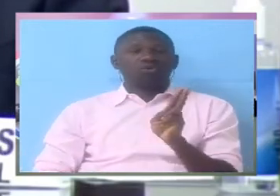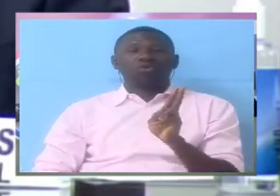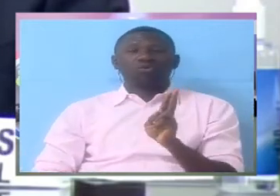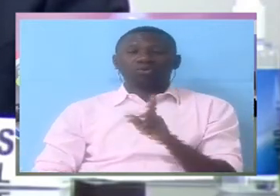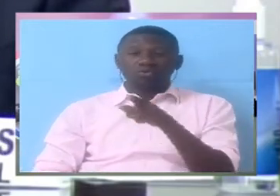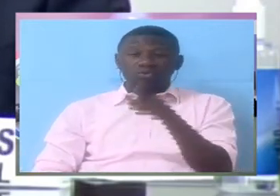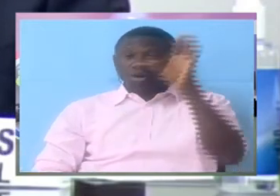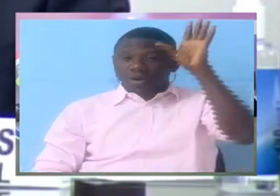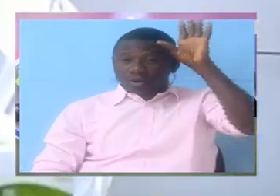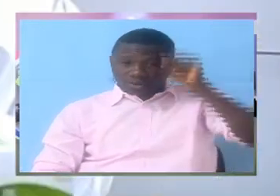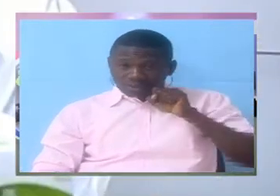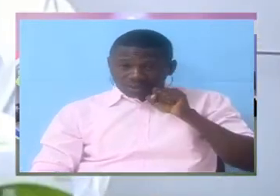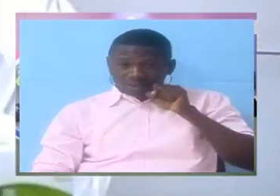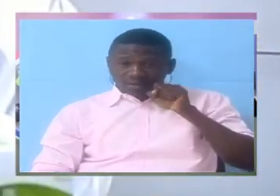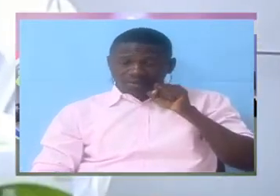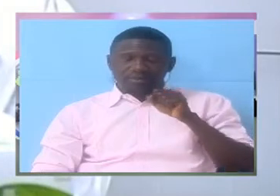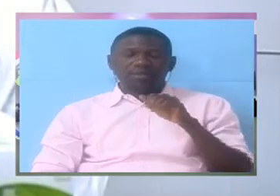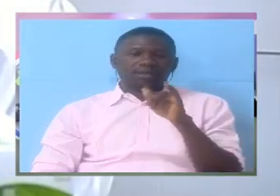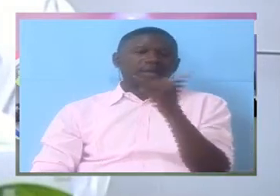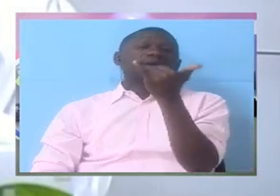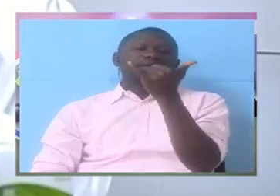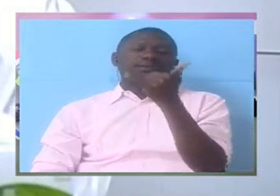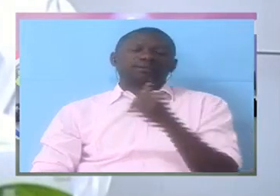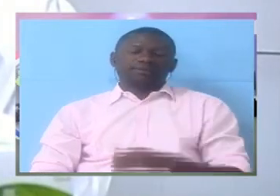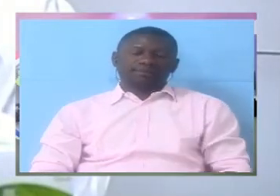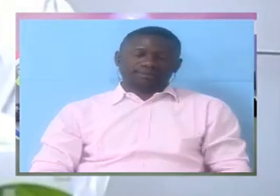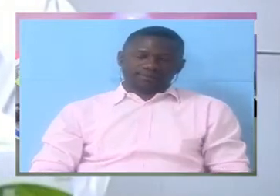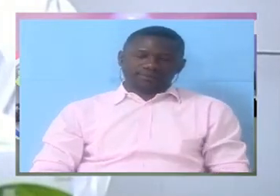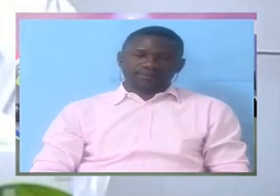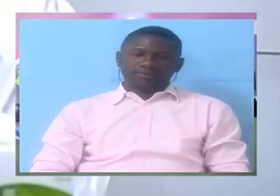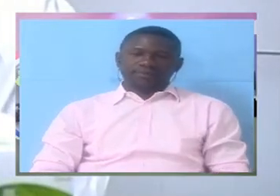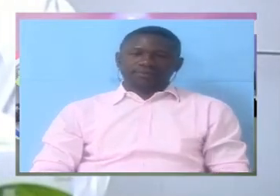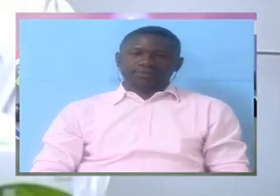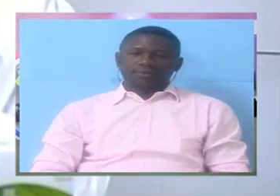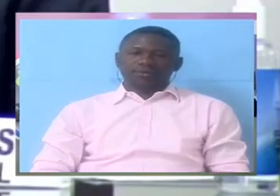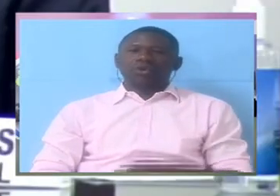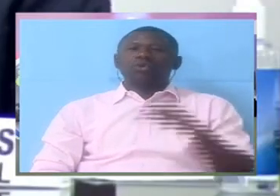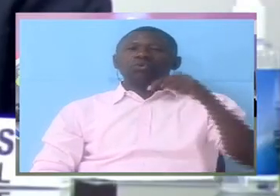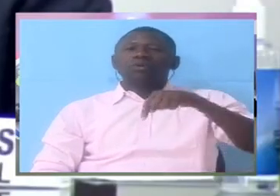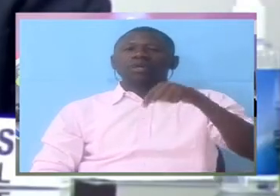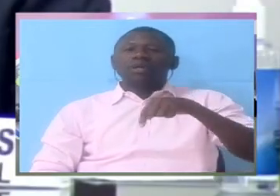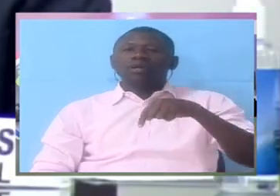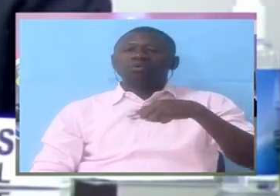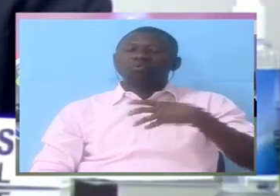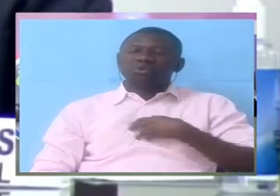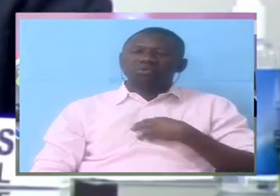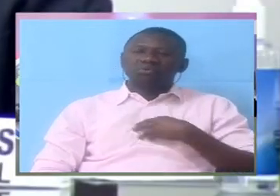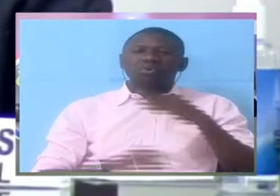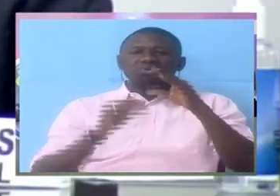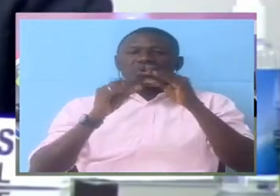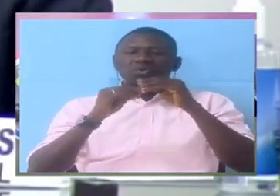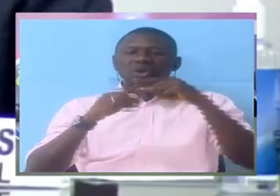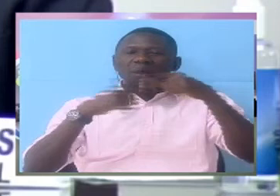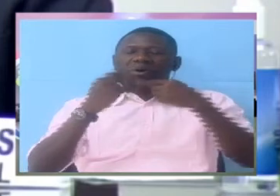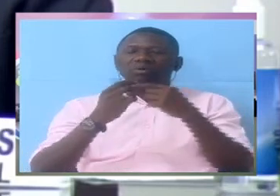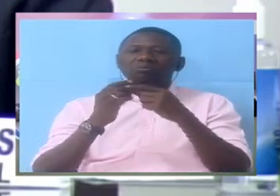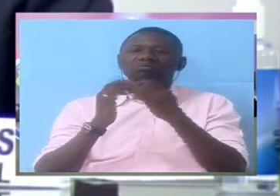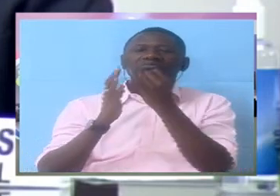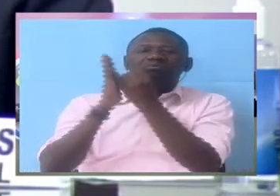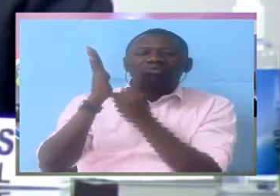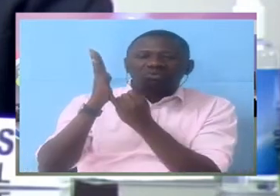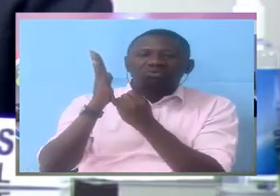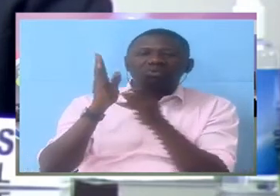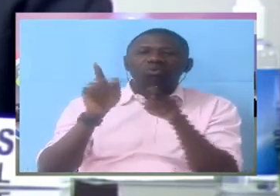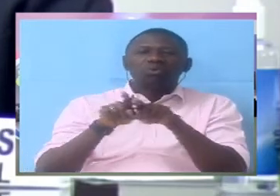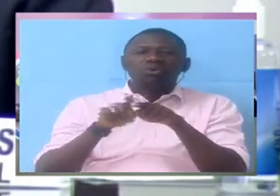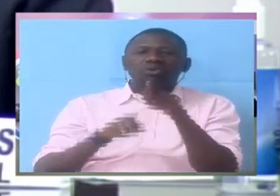you understand? Yo fahamle. Yes, claro. Today we want to talk about some issues with you.